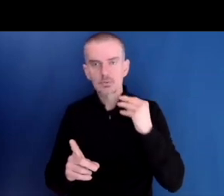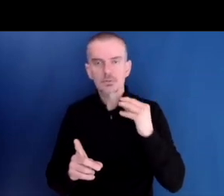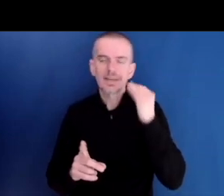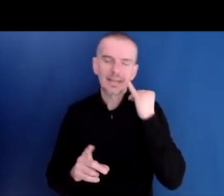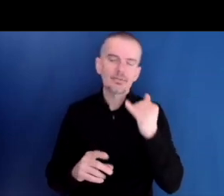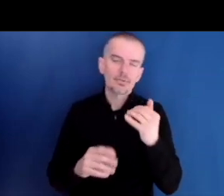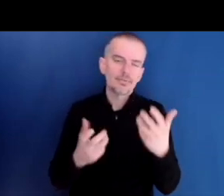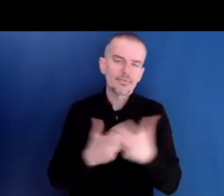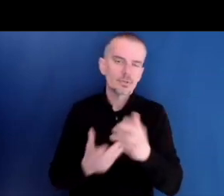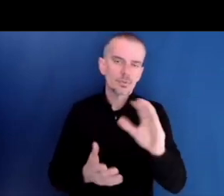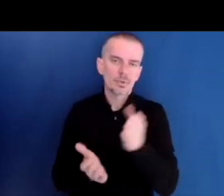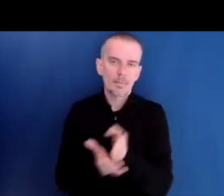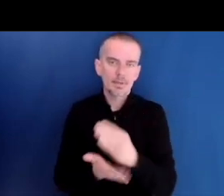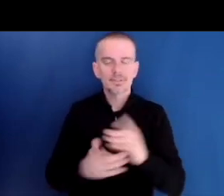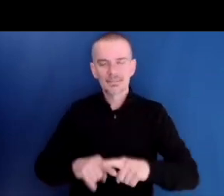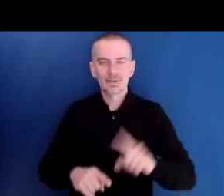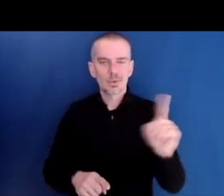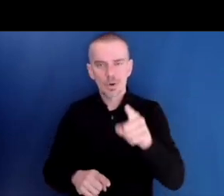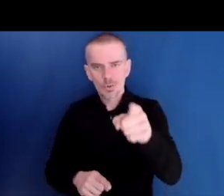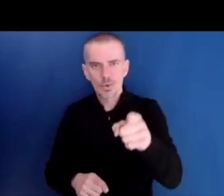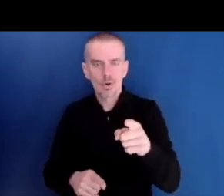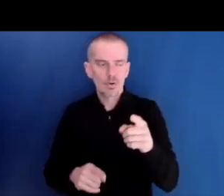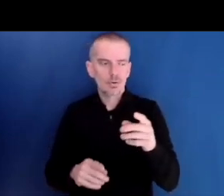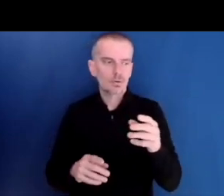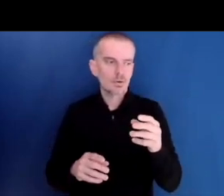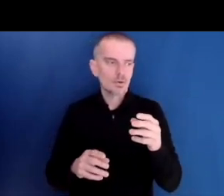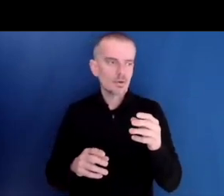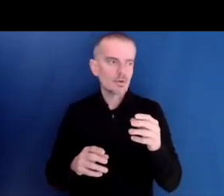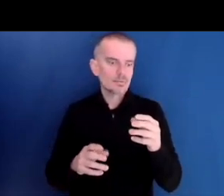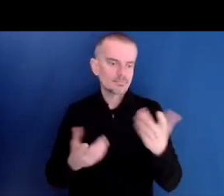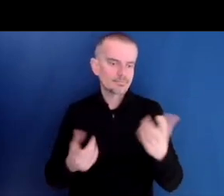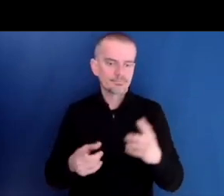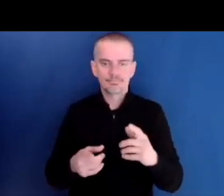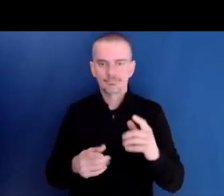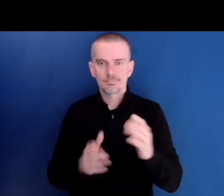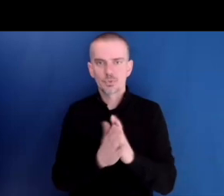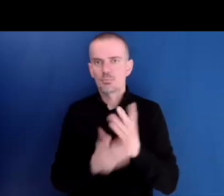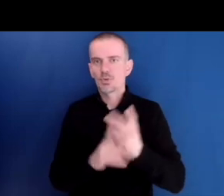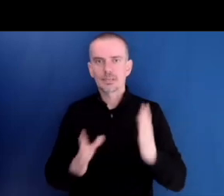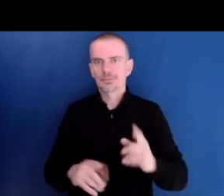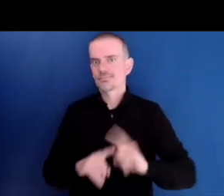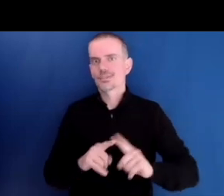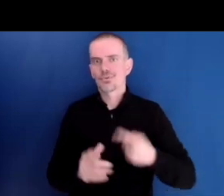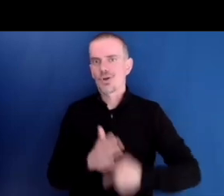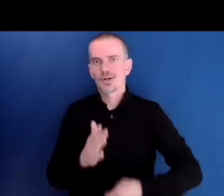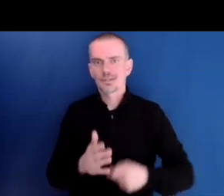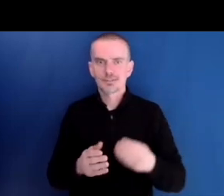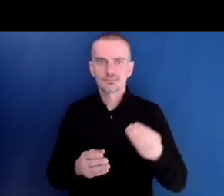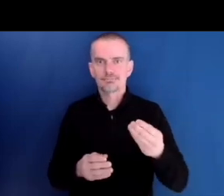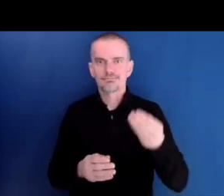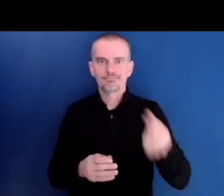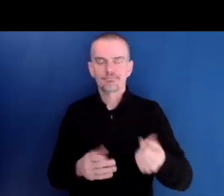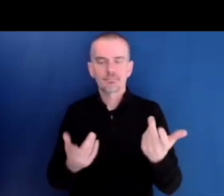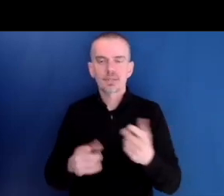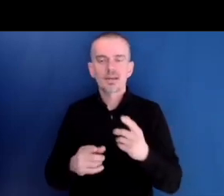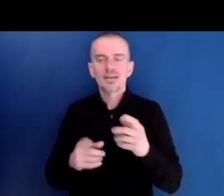geographic location, cost for that can really vary, and it just depends on a lot of factors. But seeking, even if it's